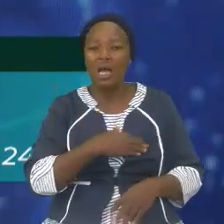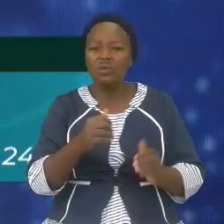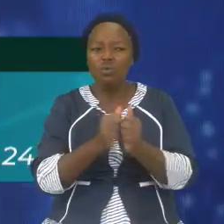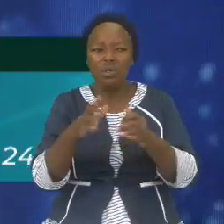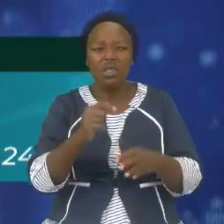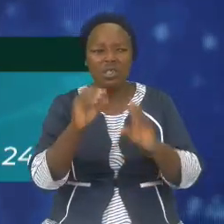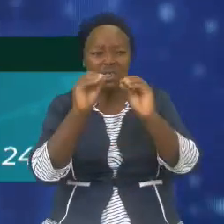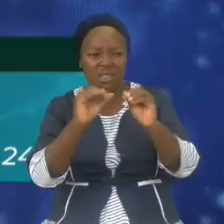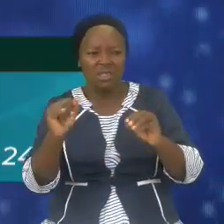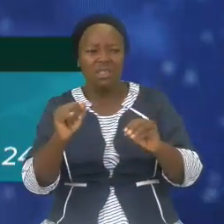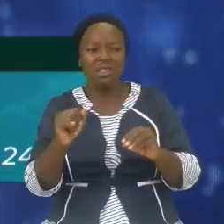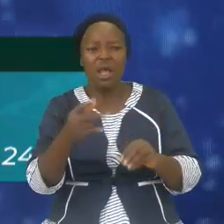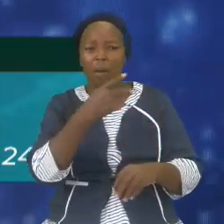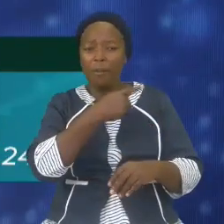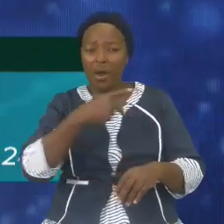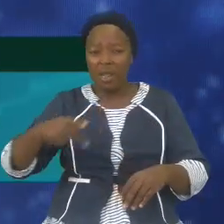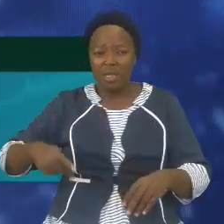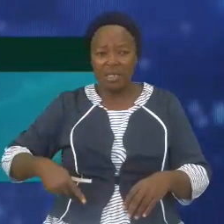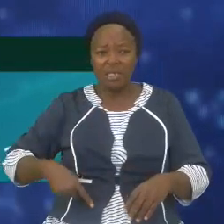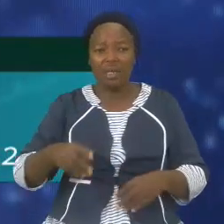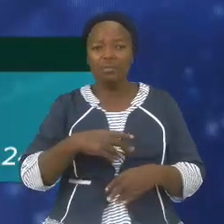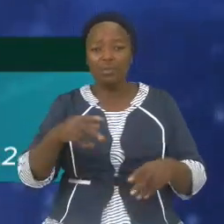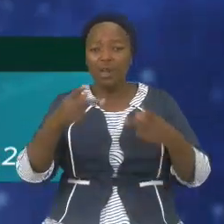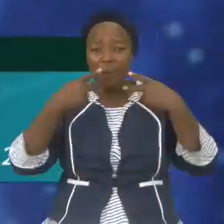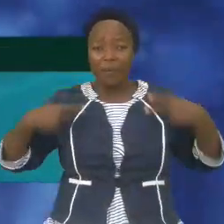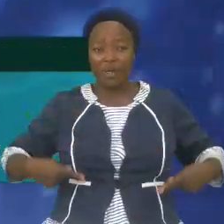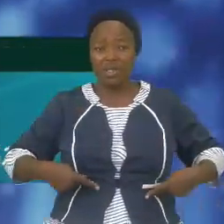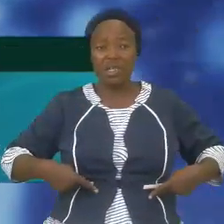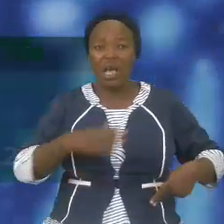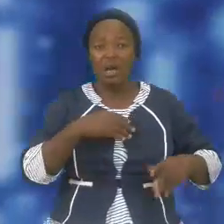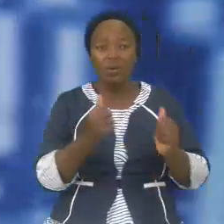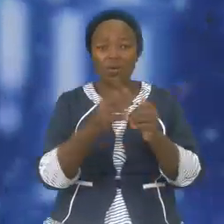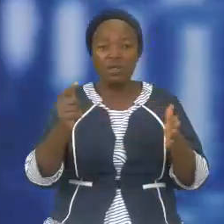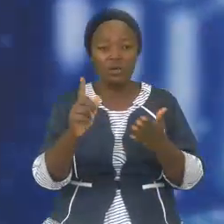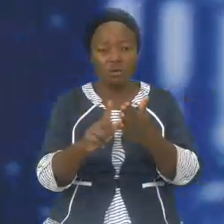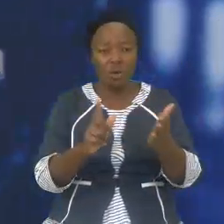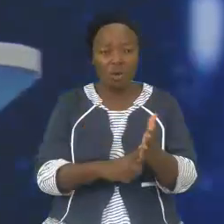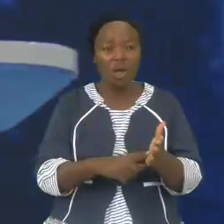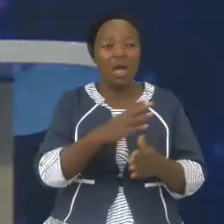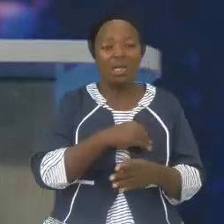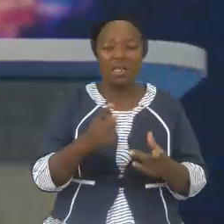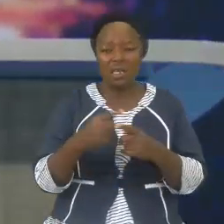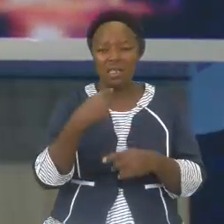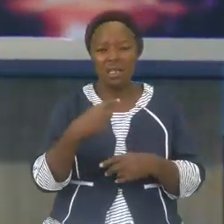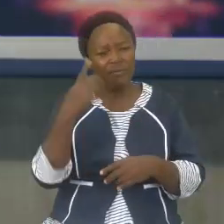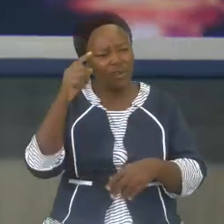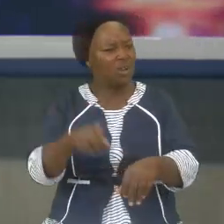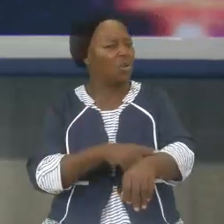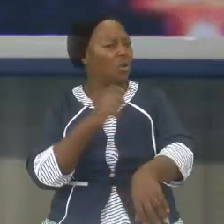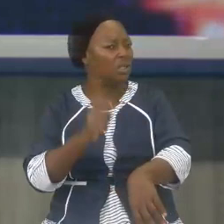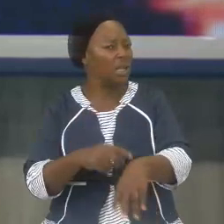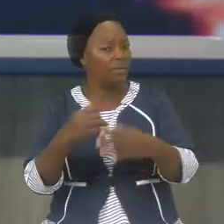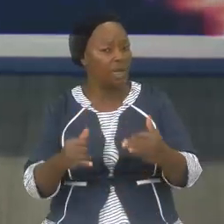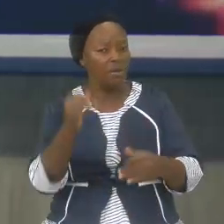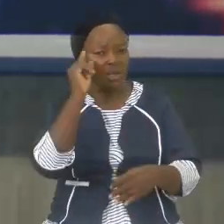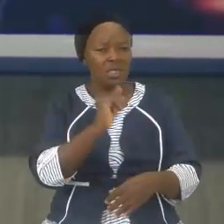teaching priest, and without law. It says, for a long time now, Israel, they had the